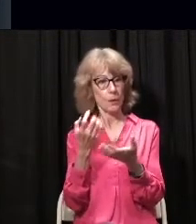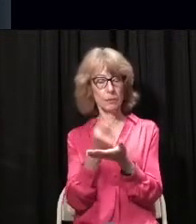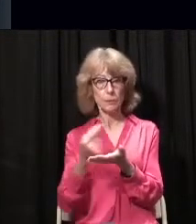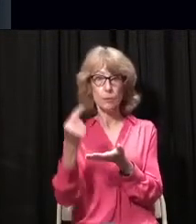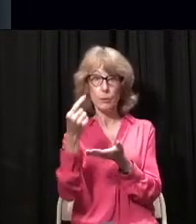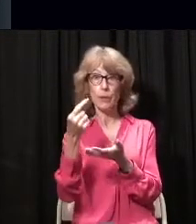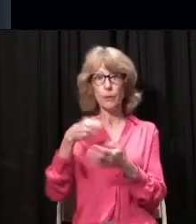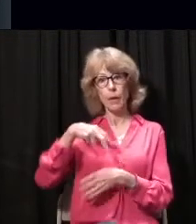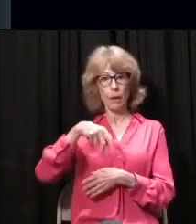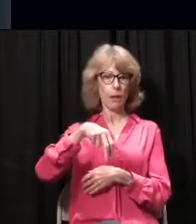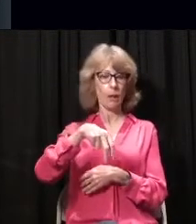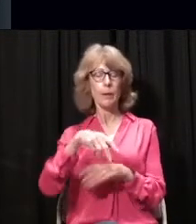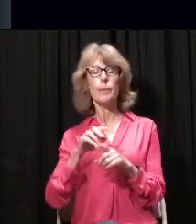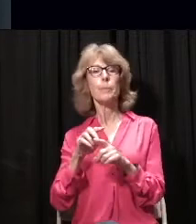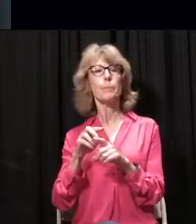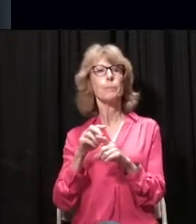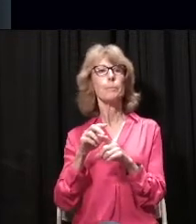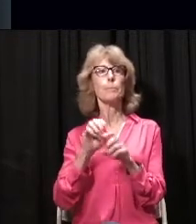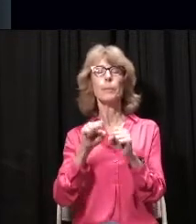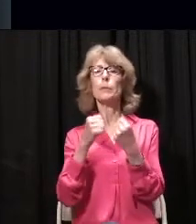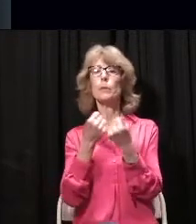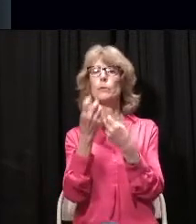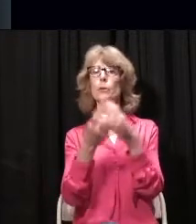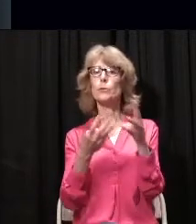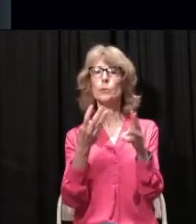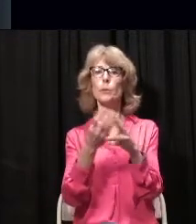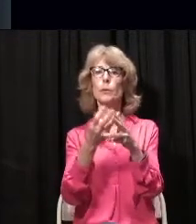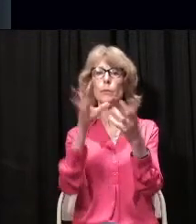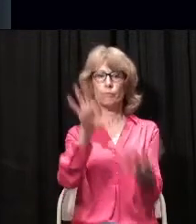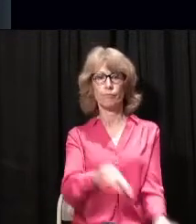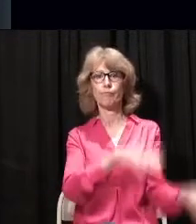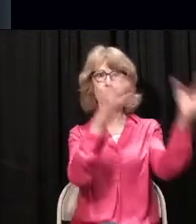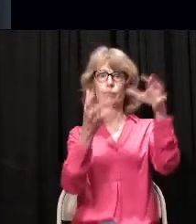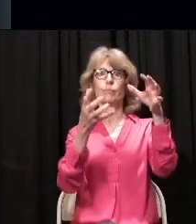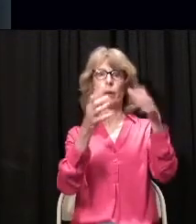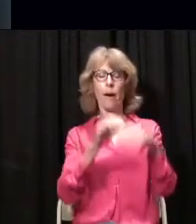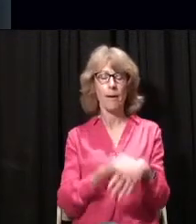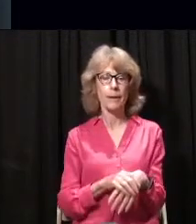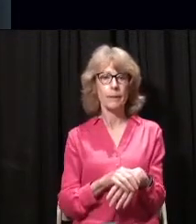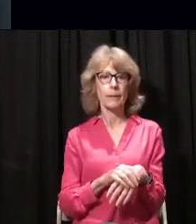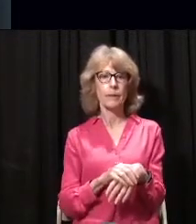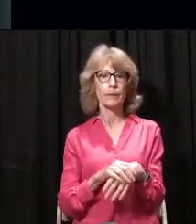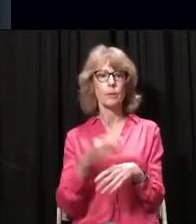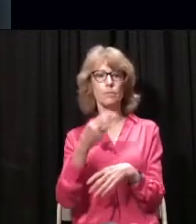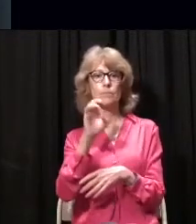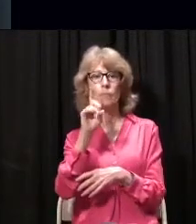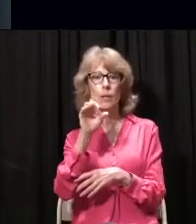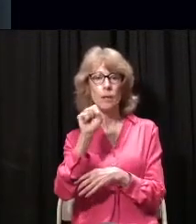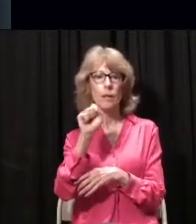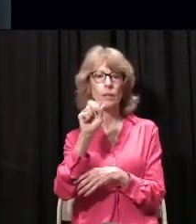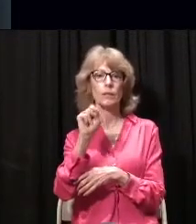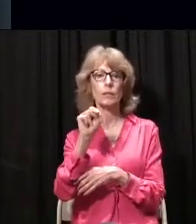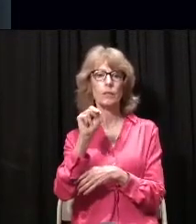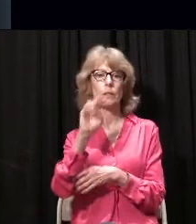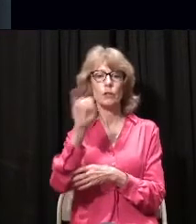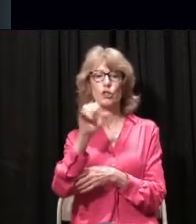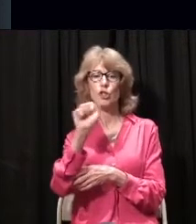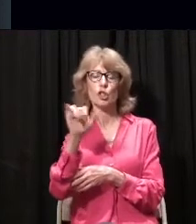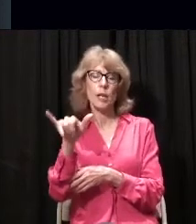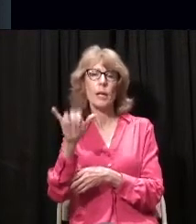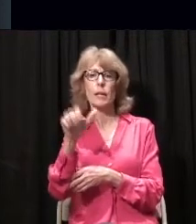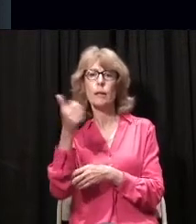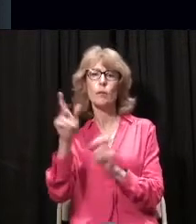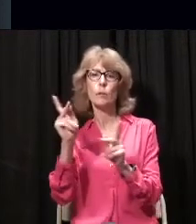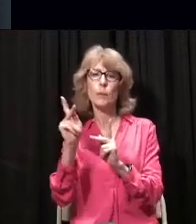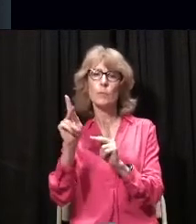entire social world was just dismantled. And so Hudson and Jay and Rachel and so many others have really been doing a